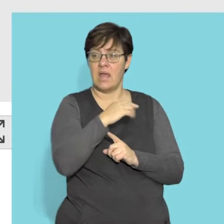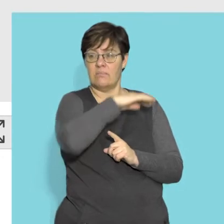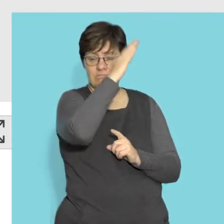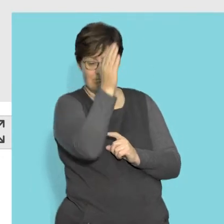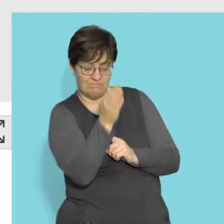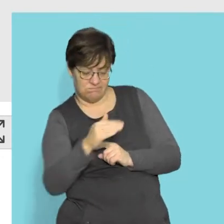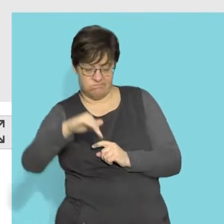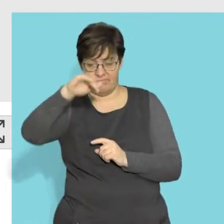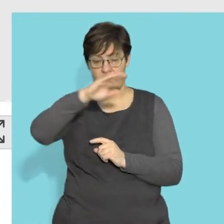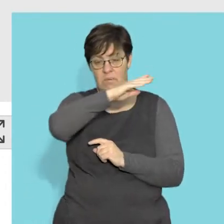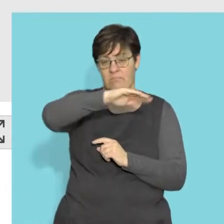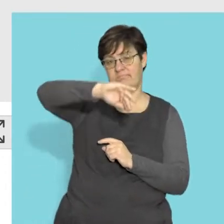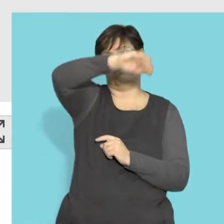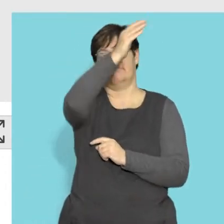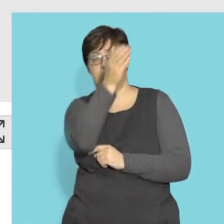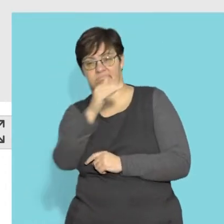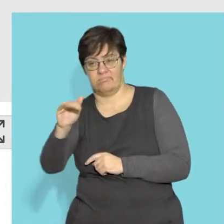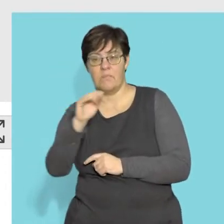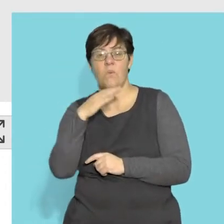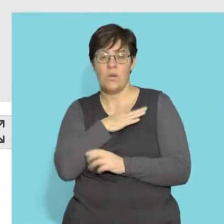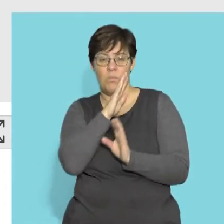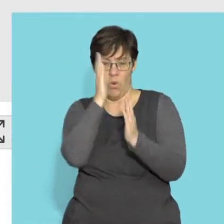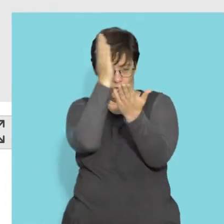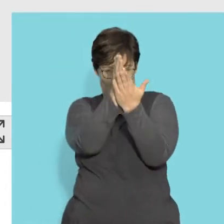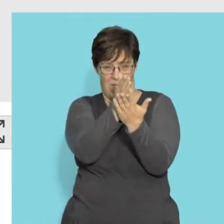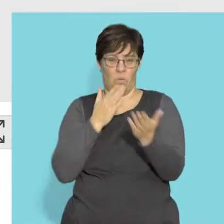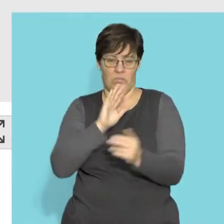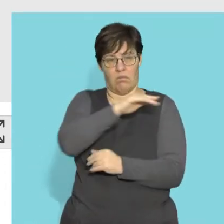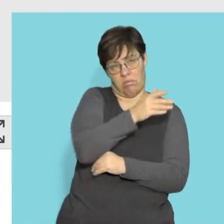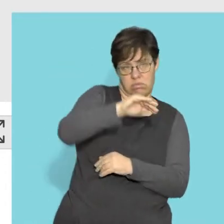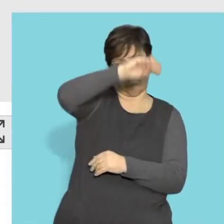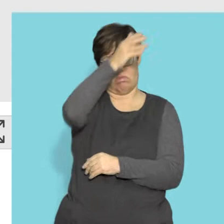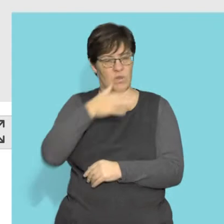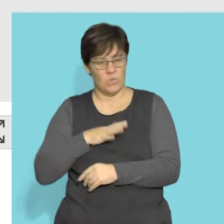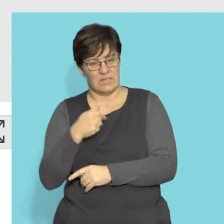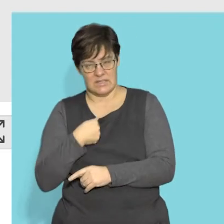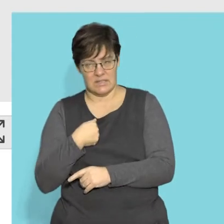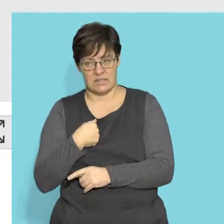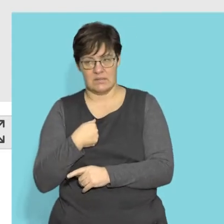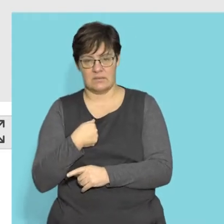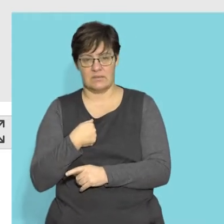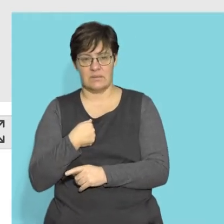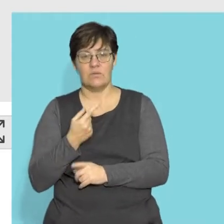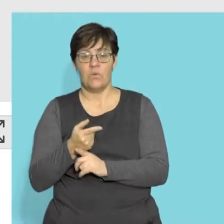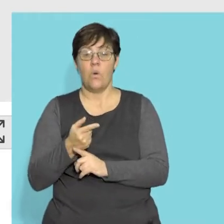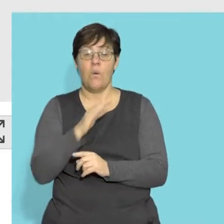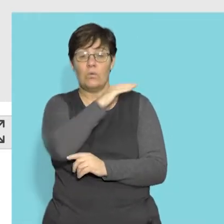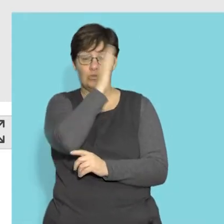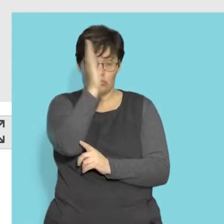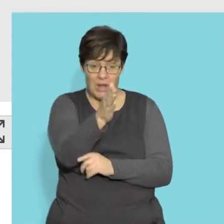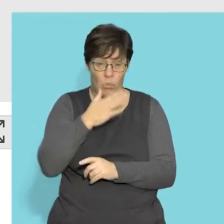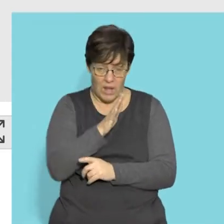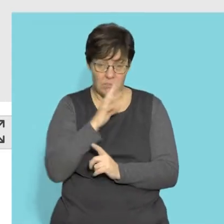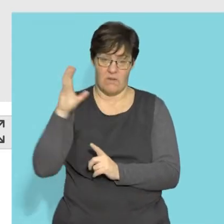earlier on. And you might recognize we would prefer those to be a bit straighter. And to get them straighter, we're going to